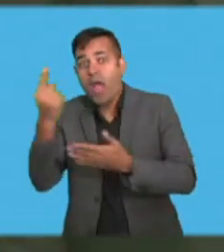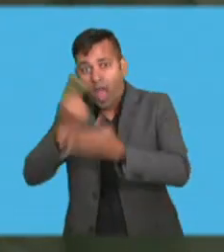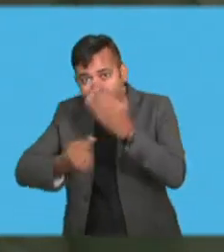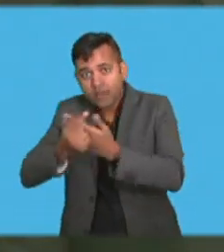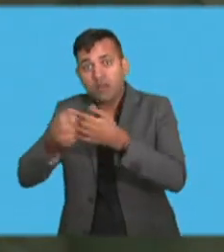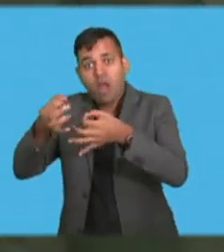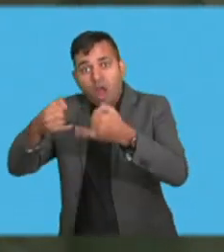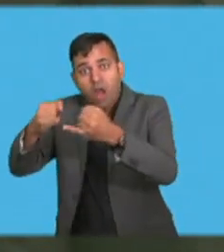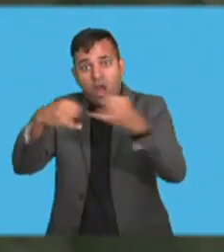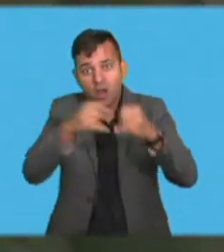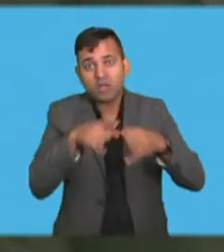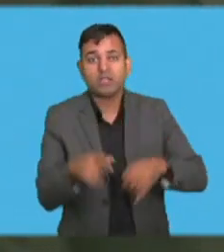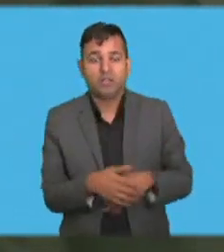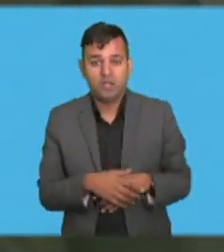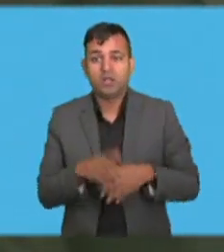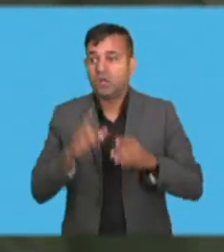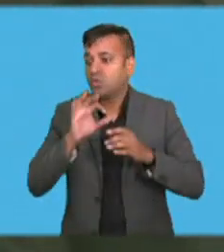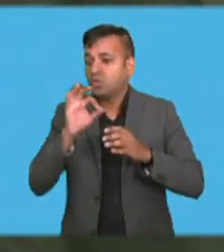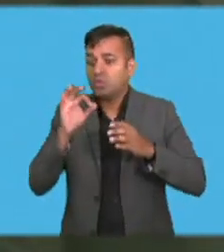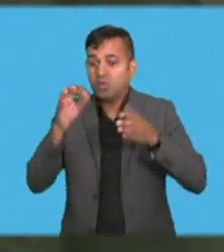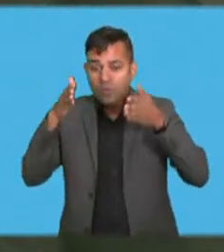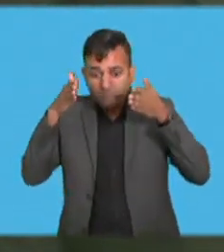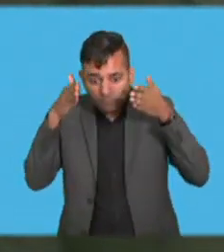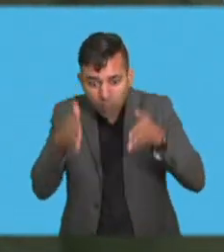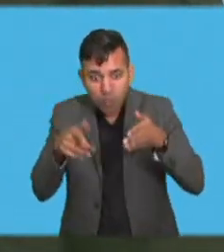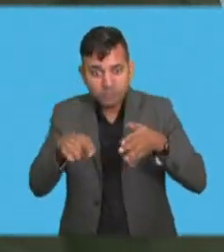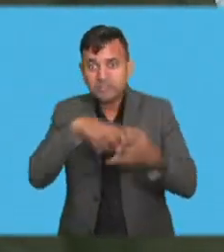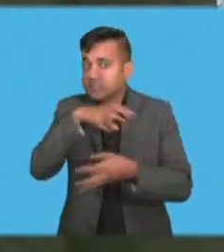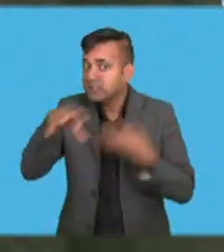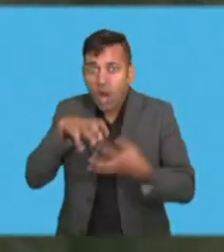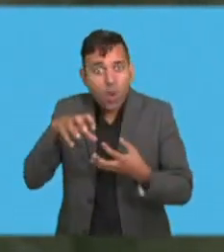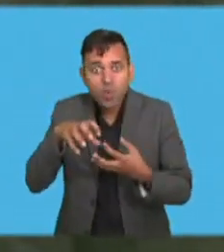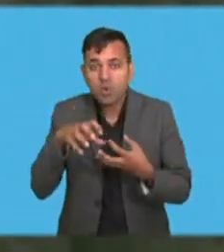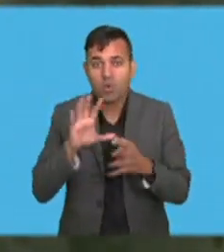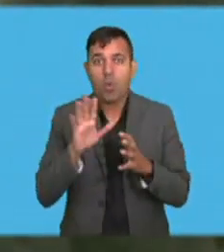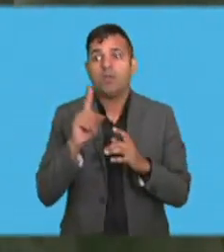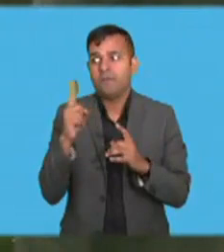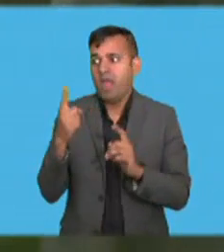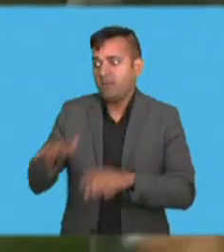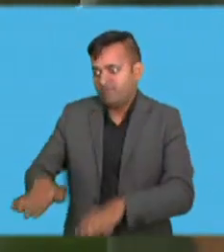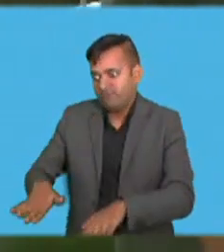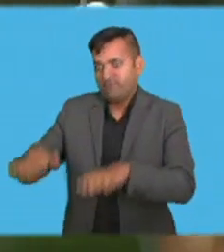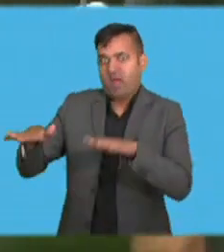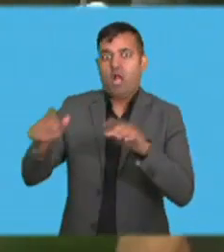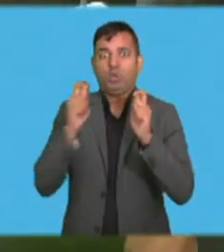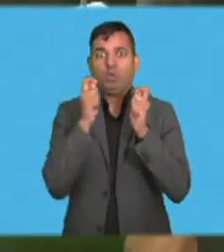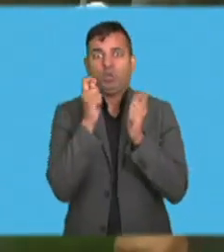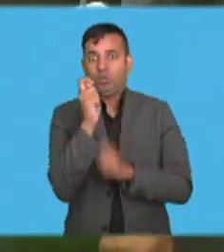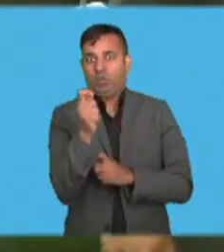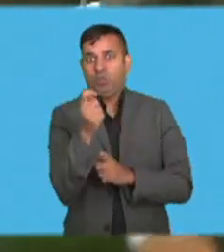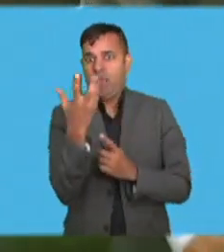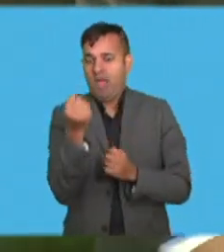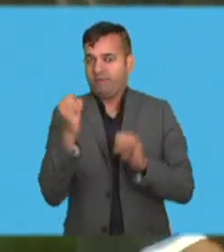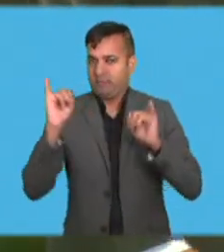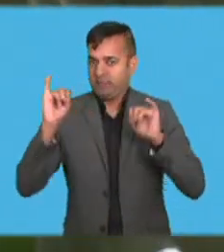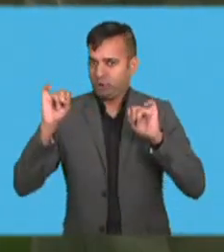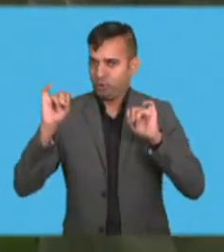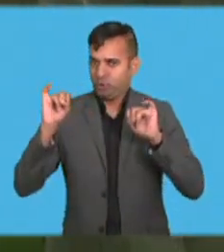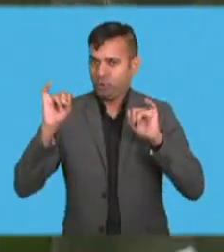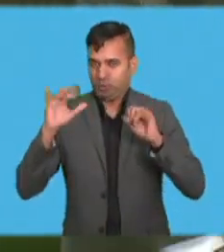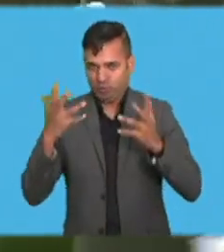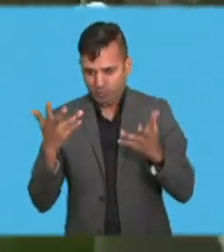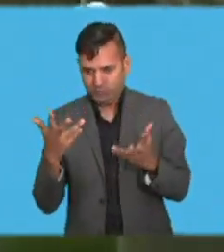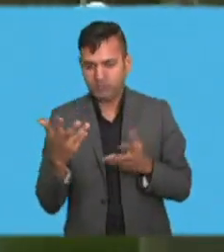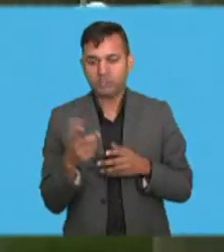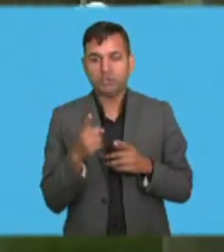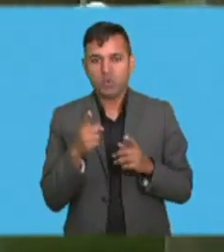devastating effects of flooding, because the weather pattern has changed significantly.